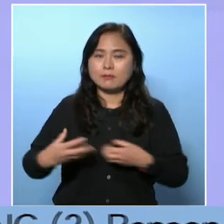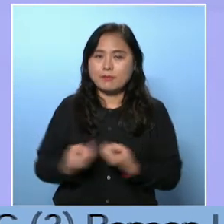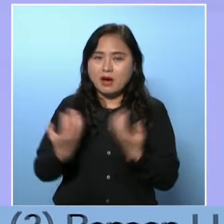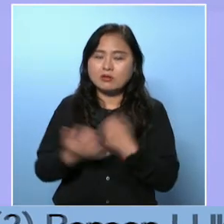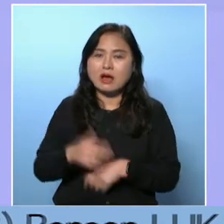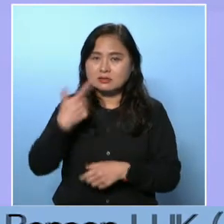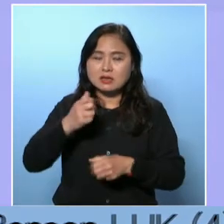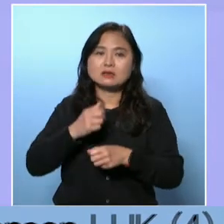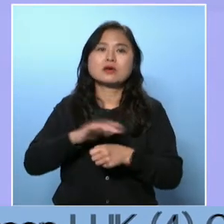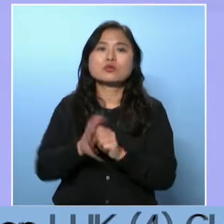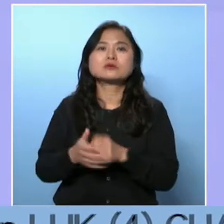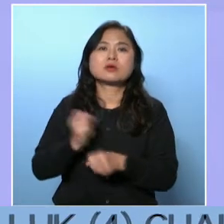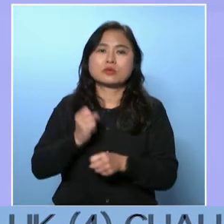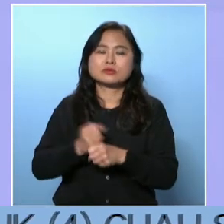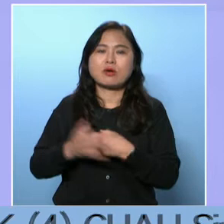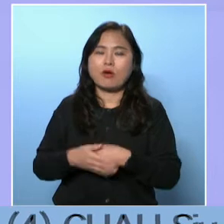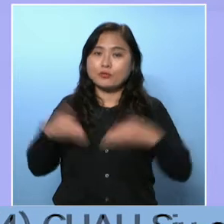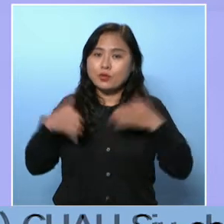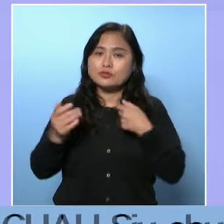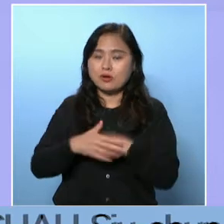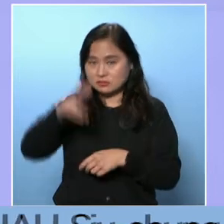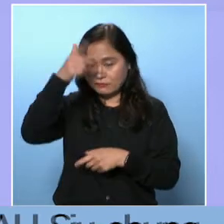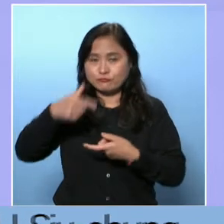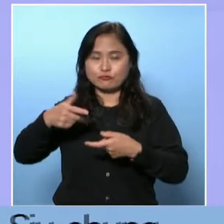authorities' concern for Hong Kong. And